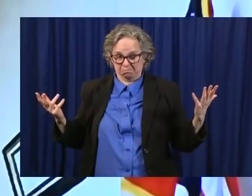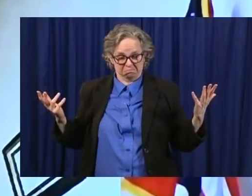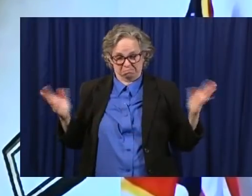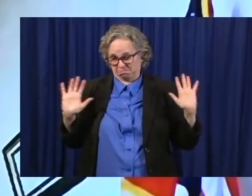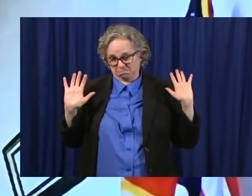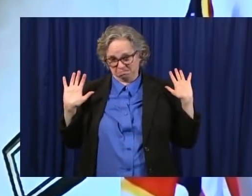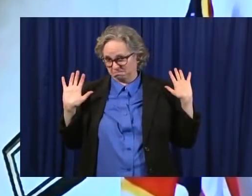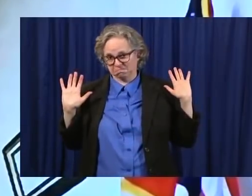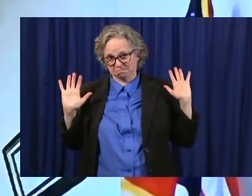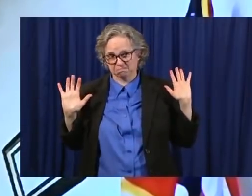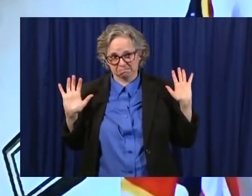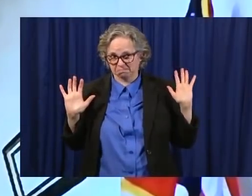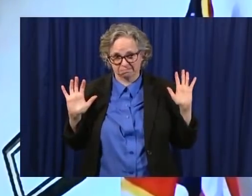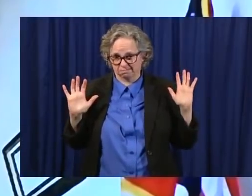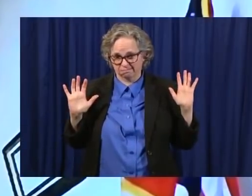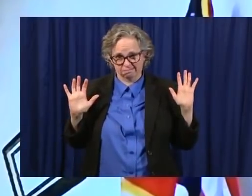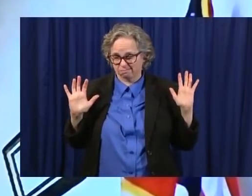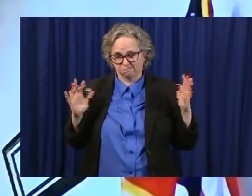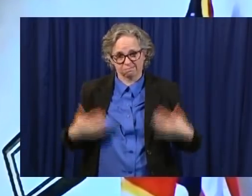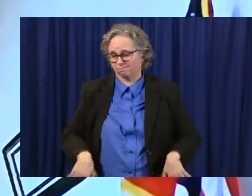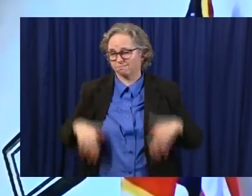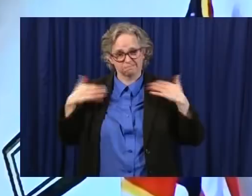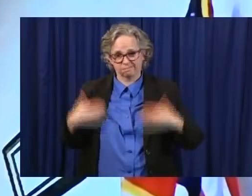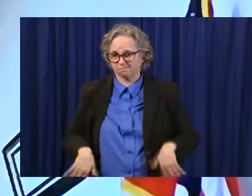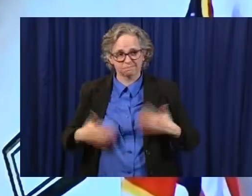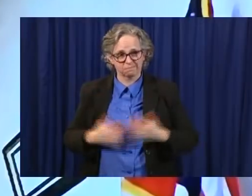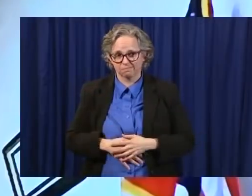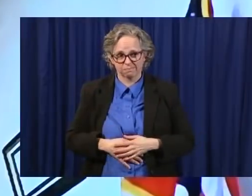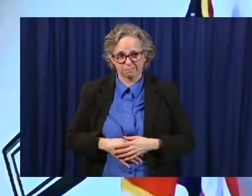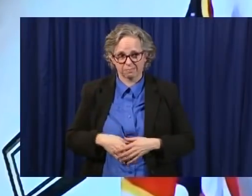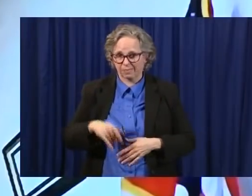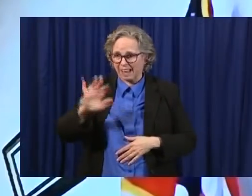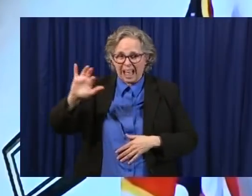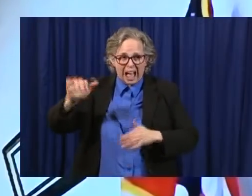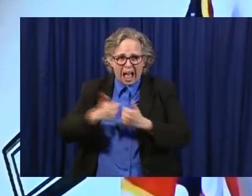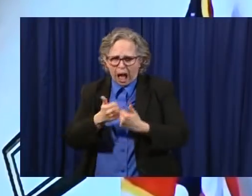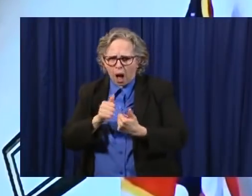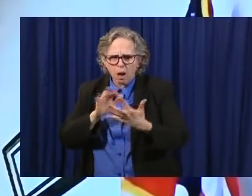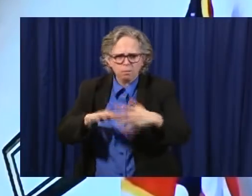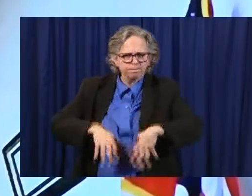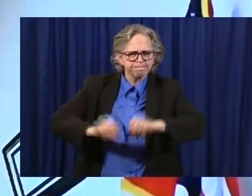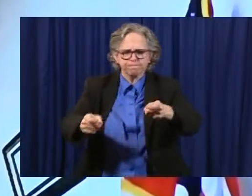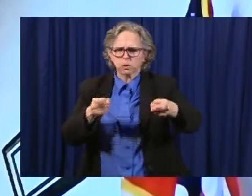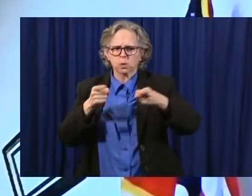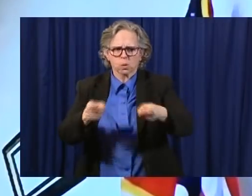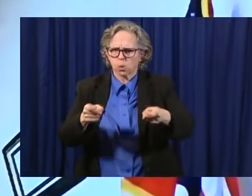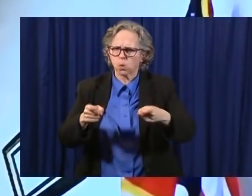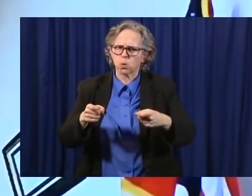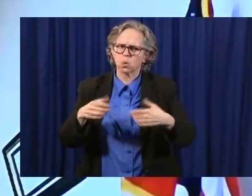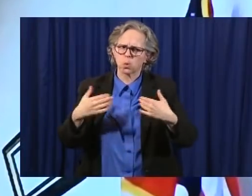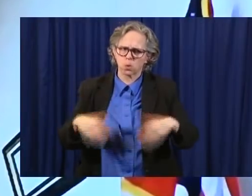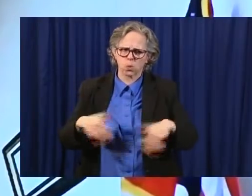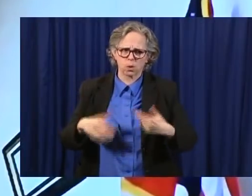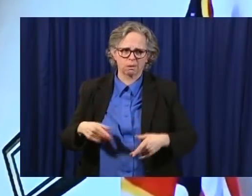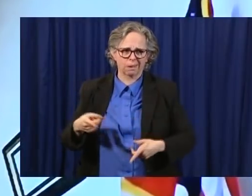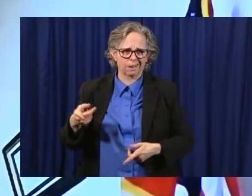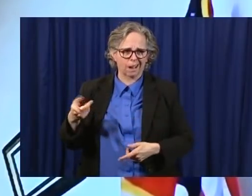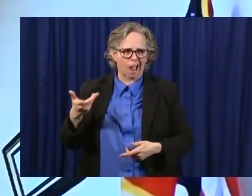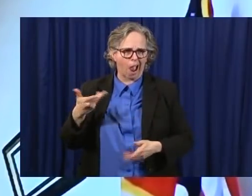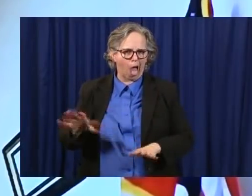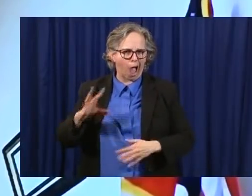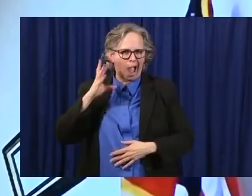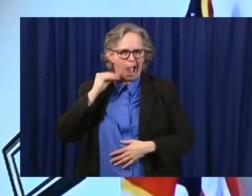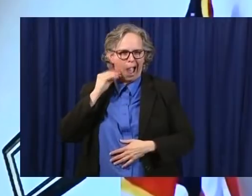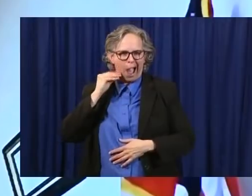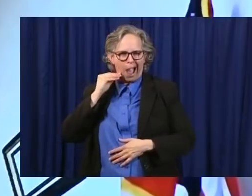how to approach it in this environment. And as you've heard, she did this with the swine flu, where she helped develop this